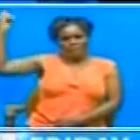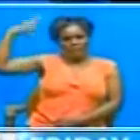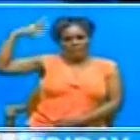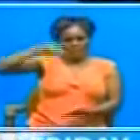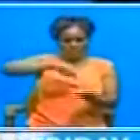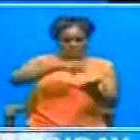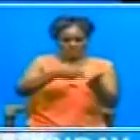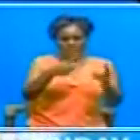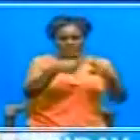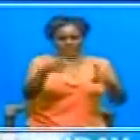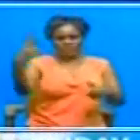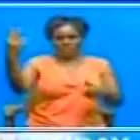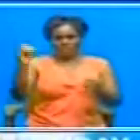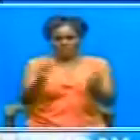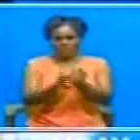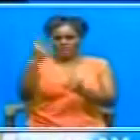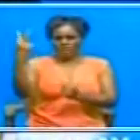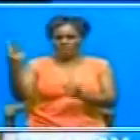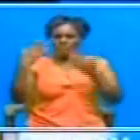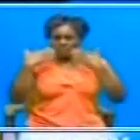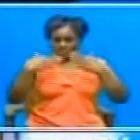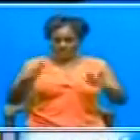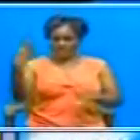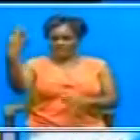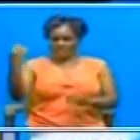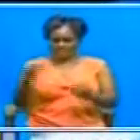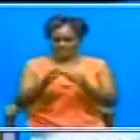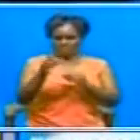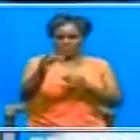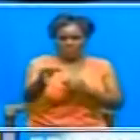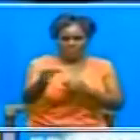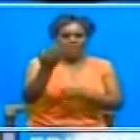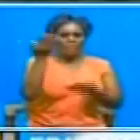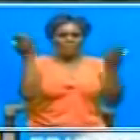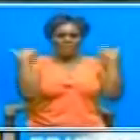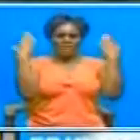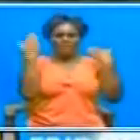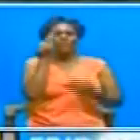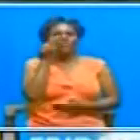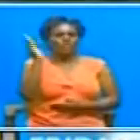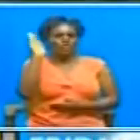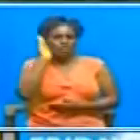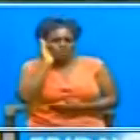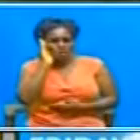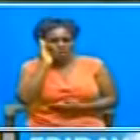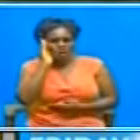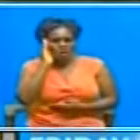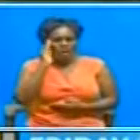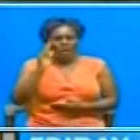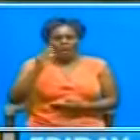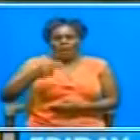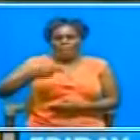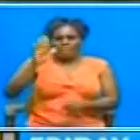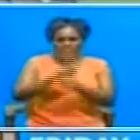which began in 2012. The completion of the 30-kilometer power line between Meru and Isiolo and power up with high-voltage